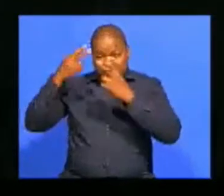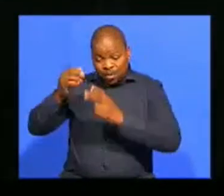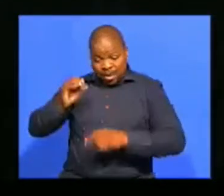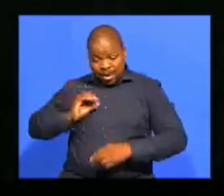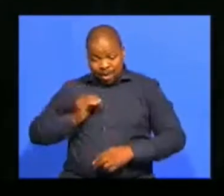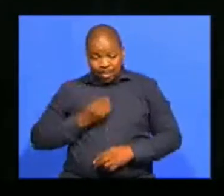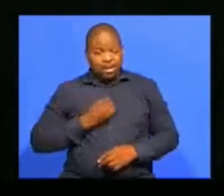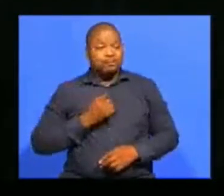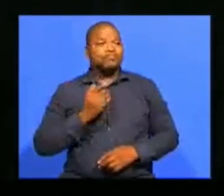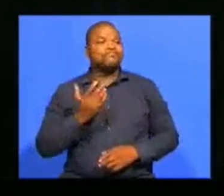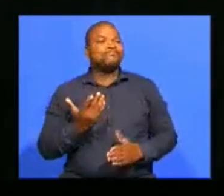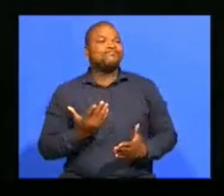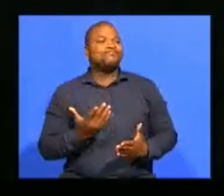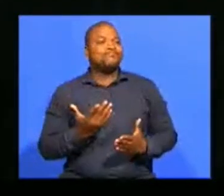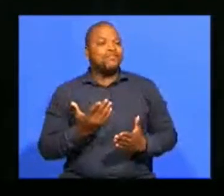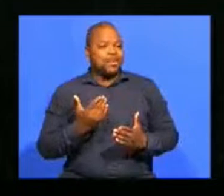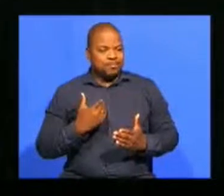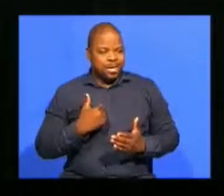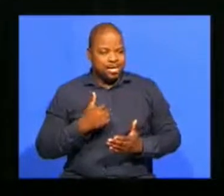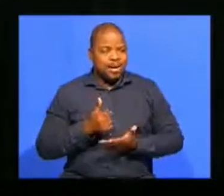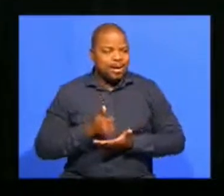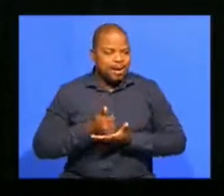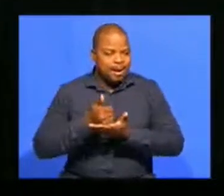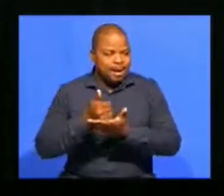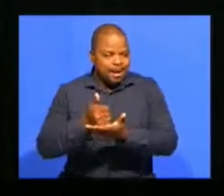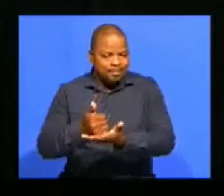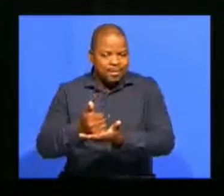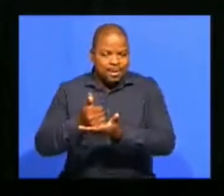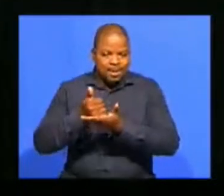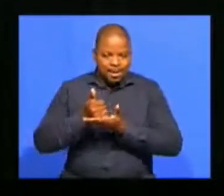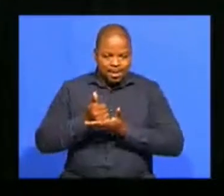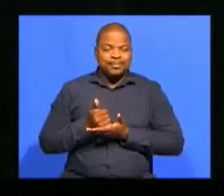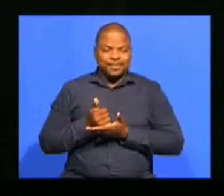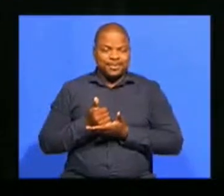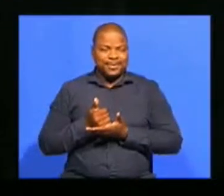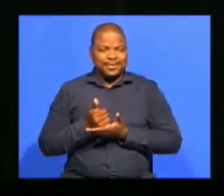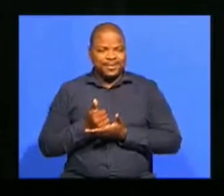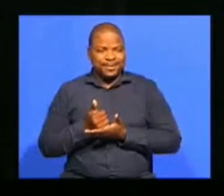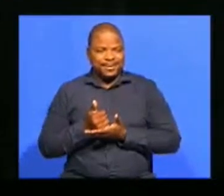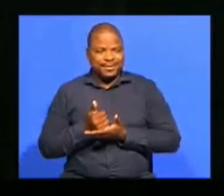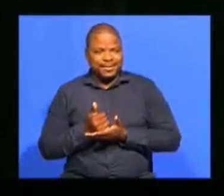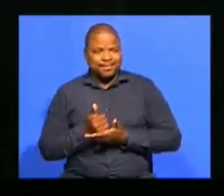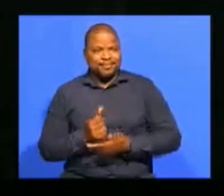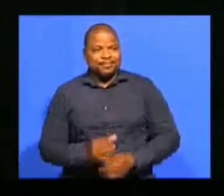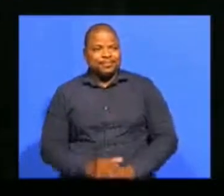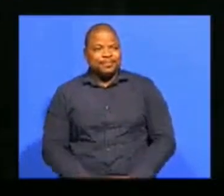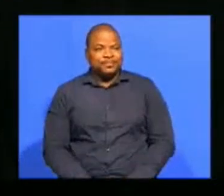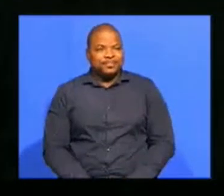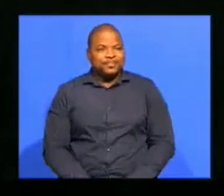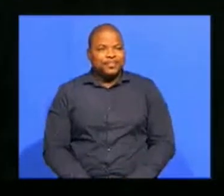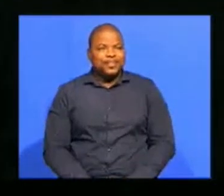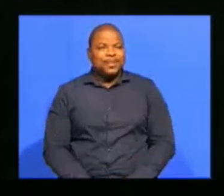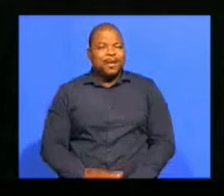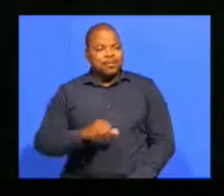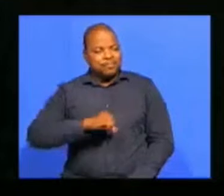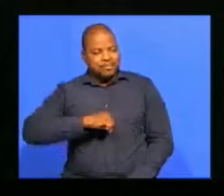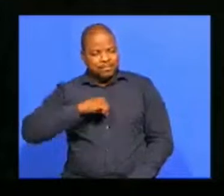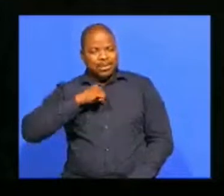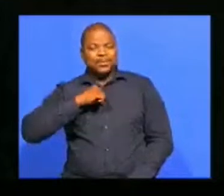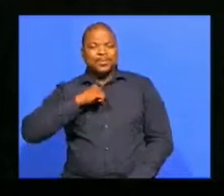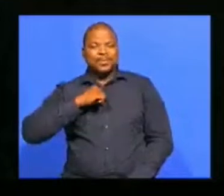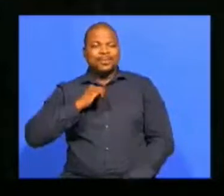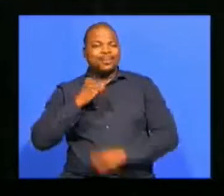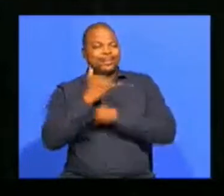and where we stand, were able to help as, you know, the proud patriots